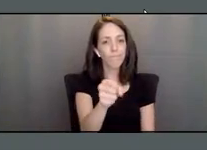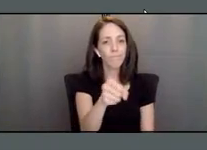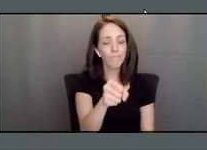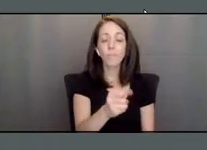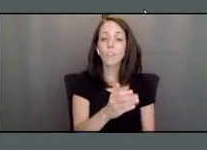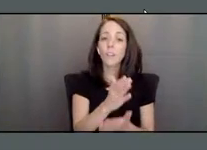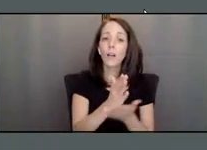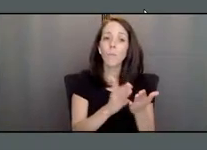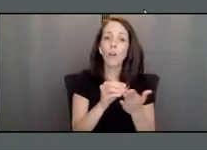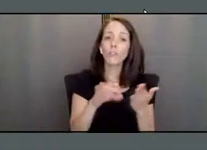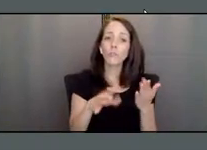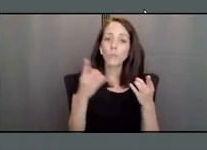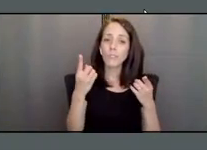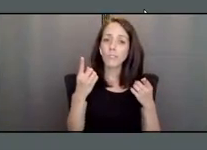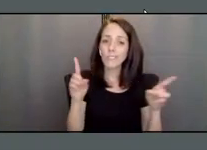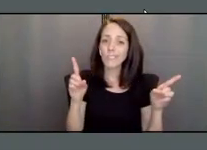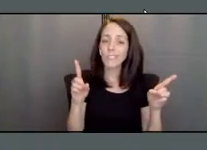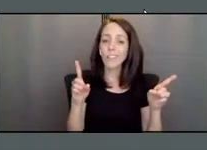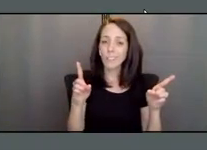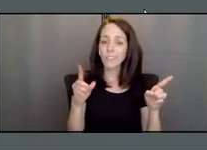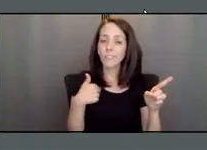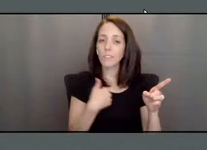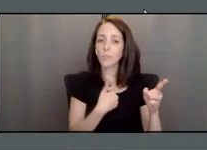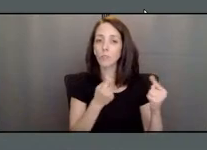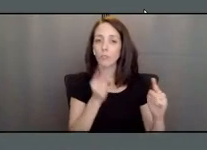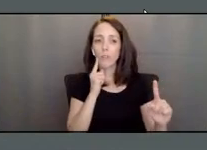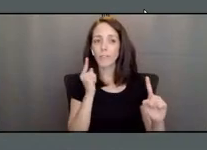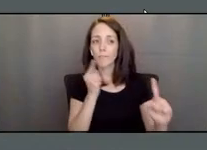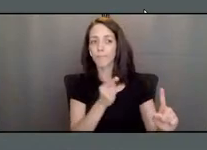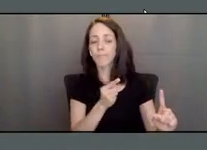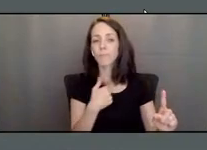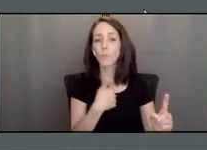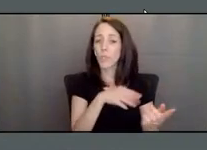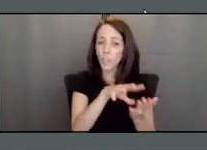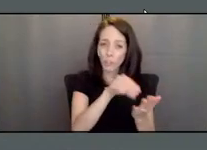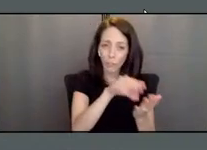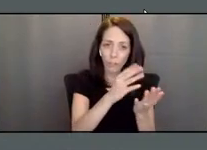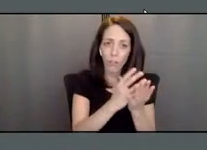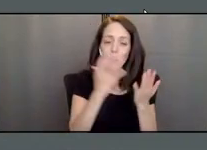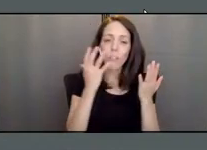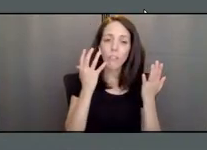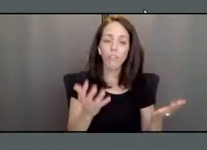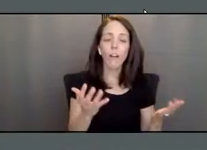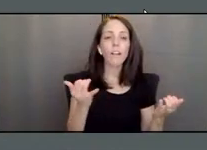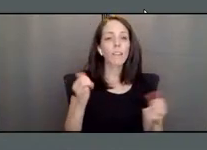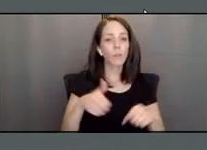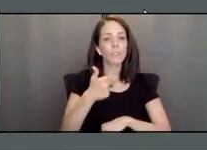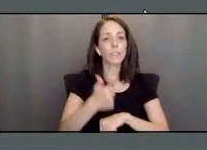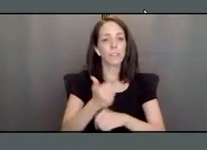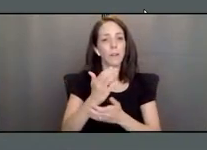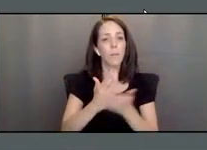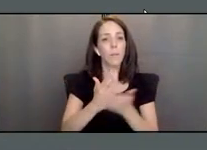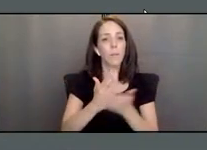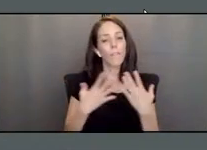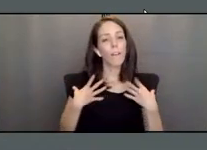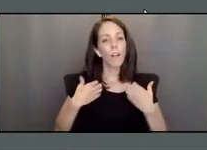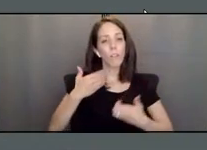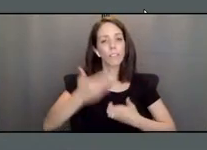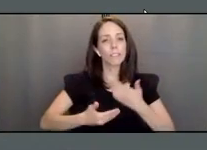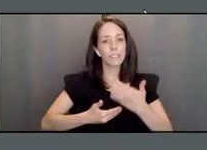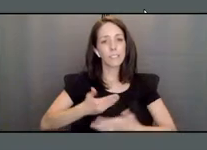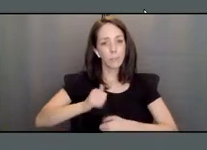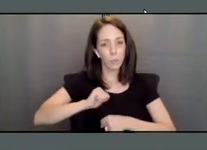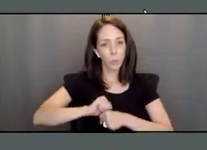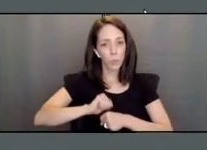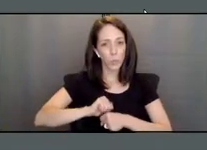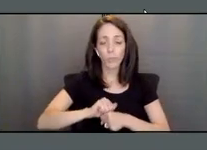success efforts that we actually learned a great deal about and have instituted as part of the Healthy Steps work has really